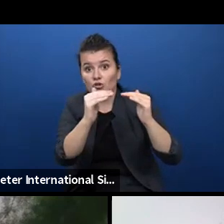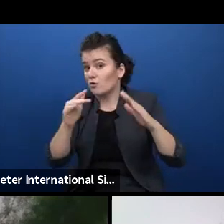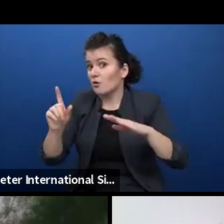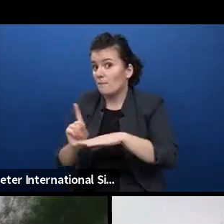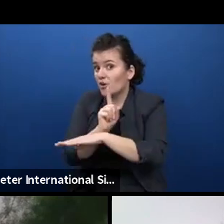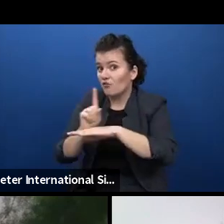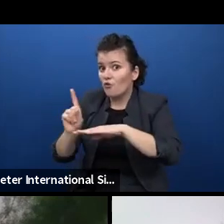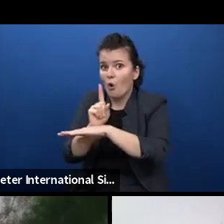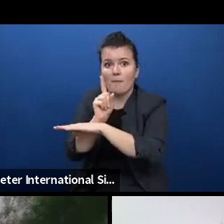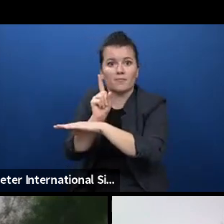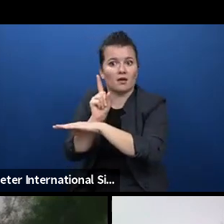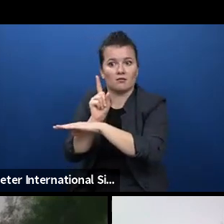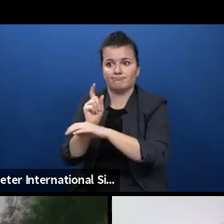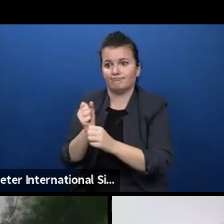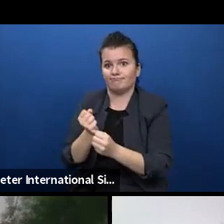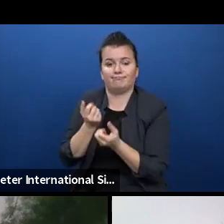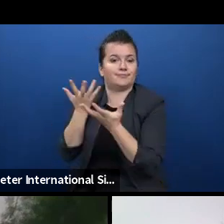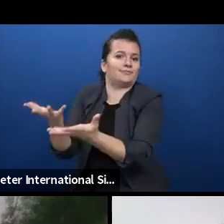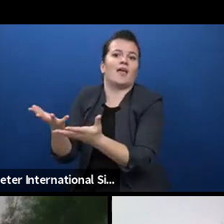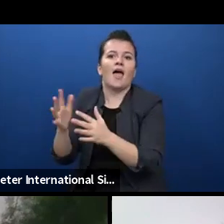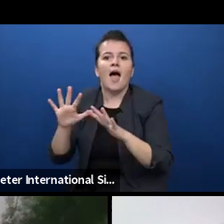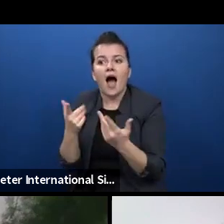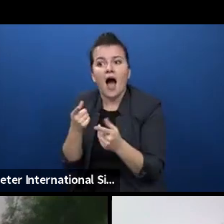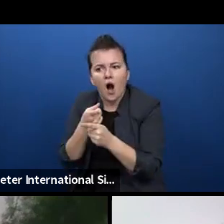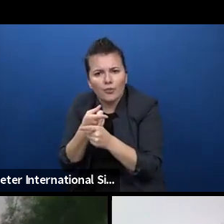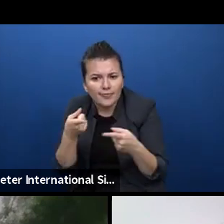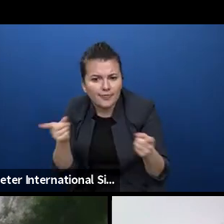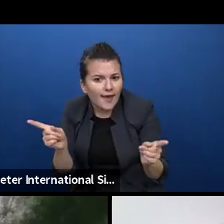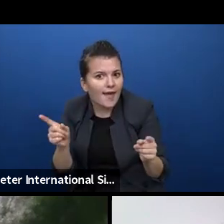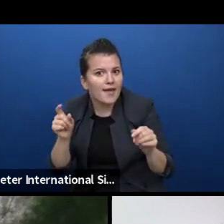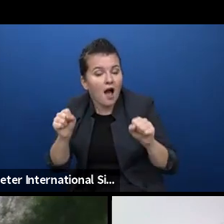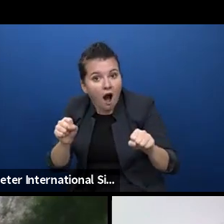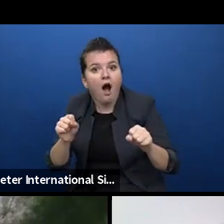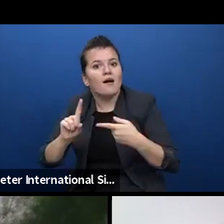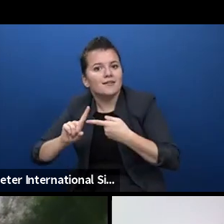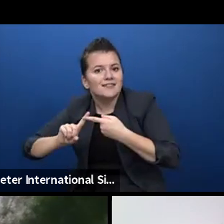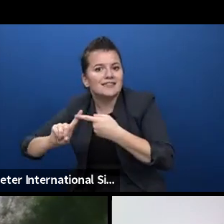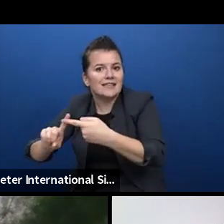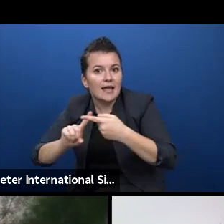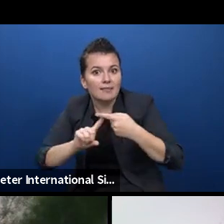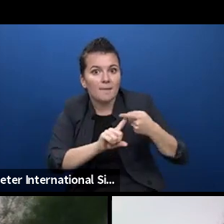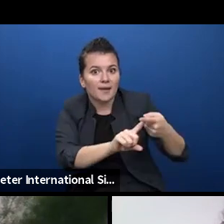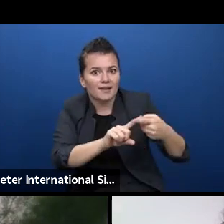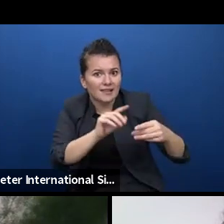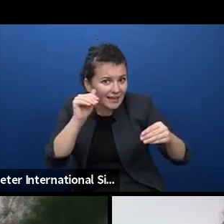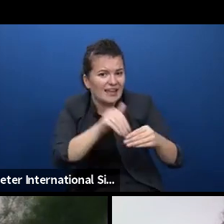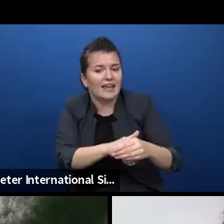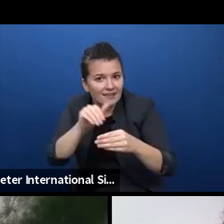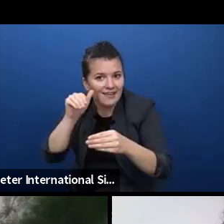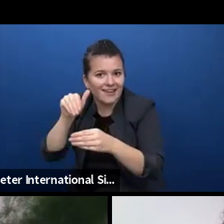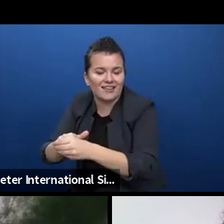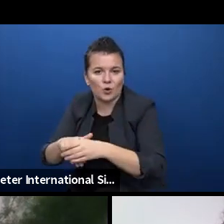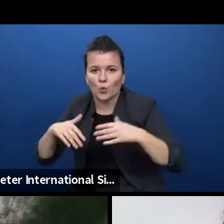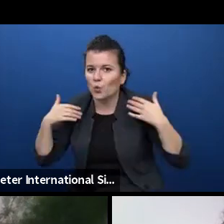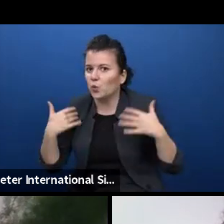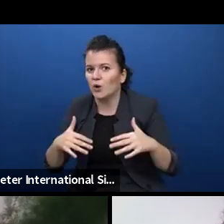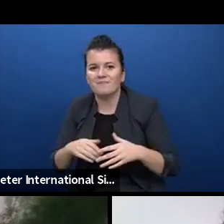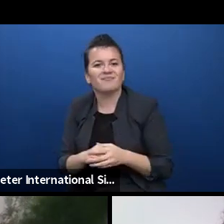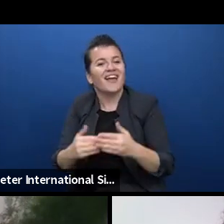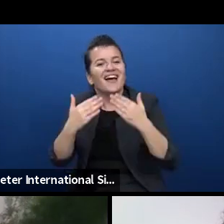can really embed sustainability in its organization. Thank you again. And